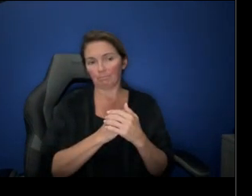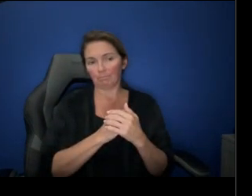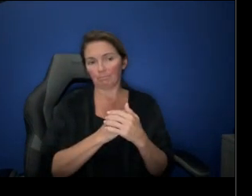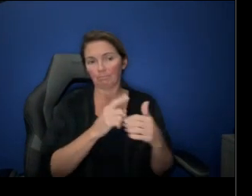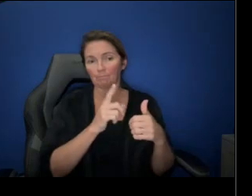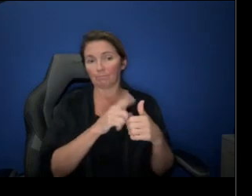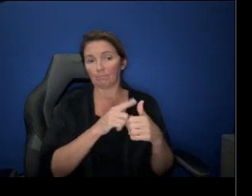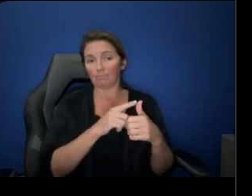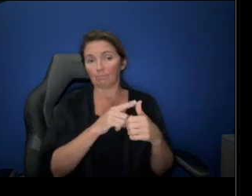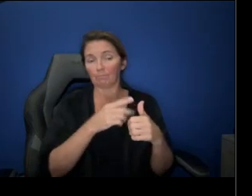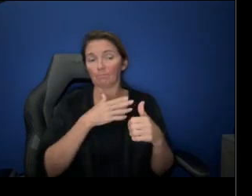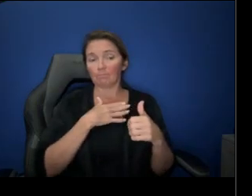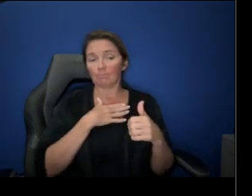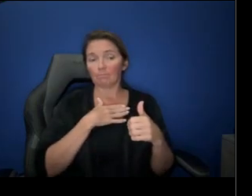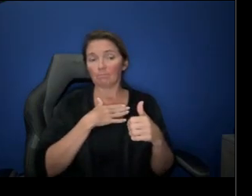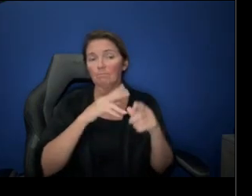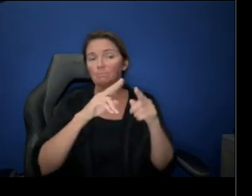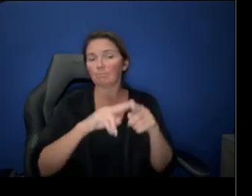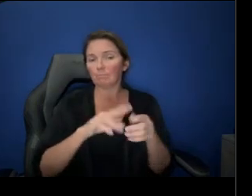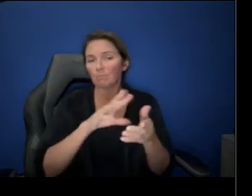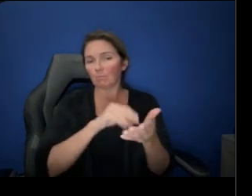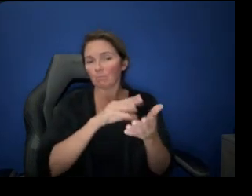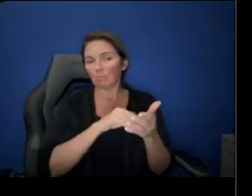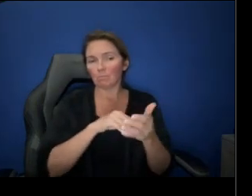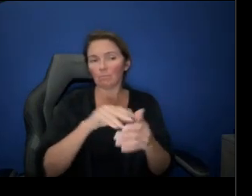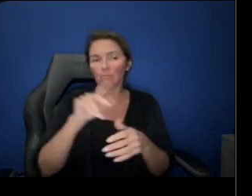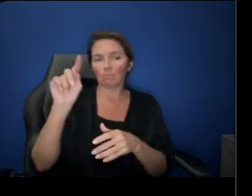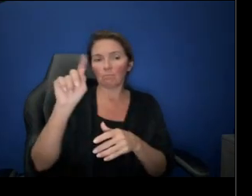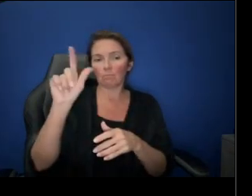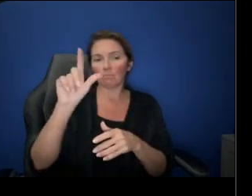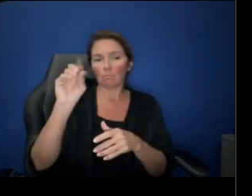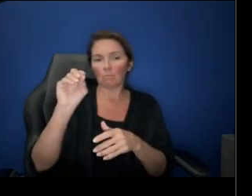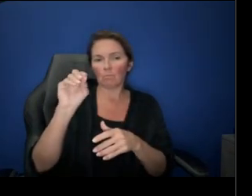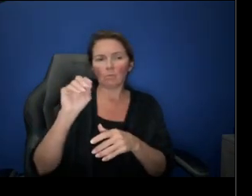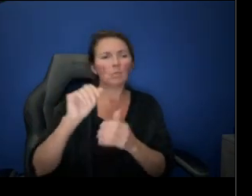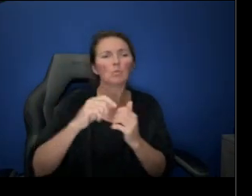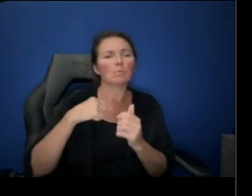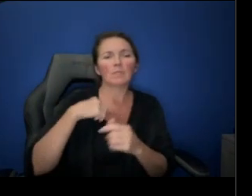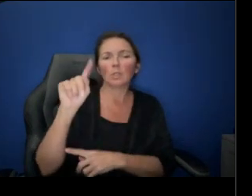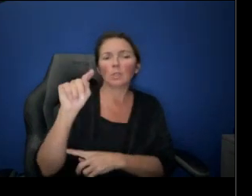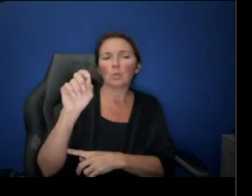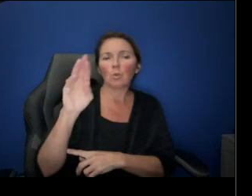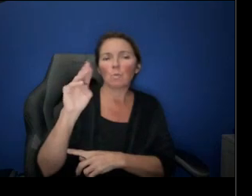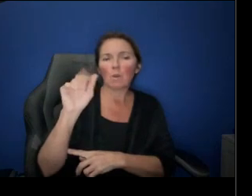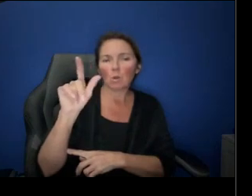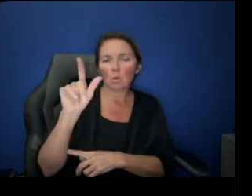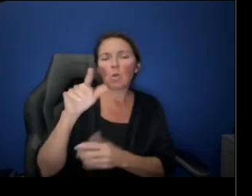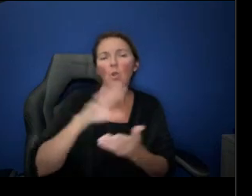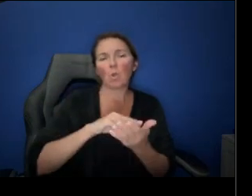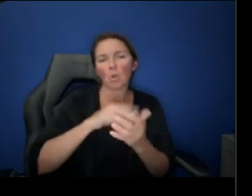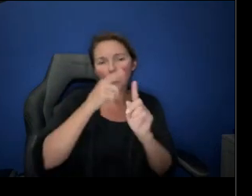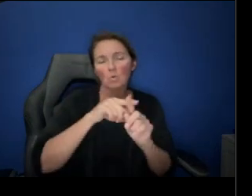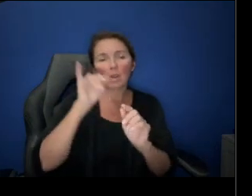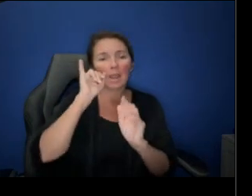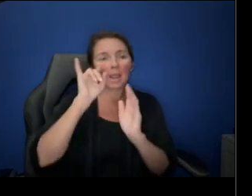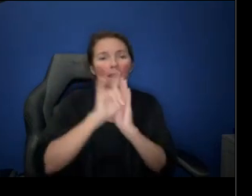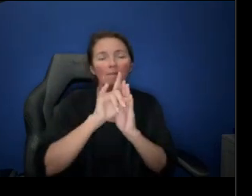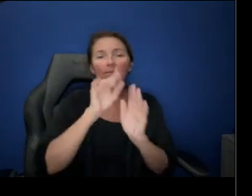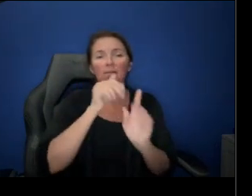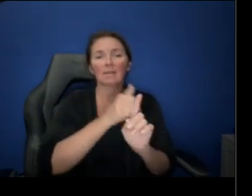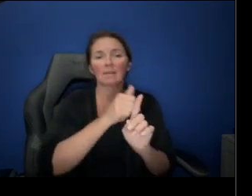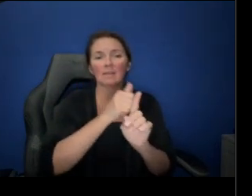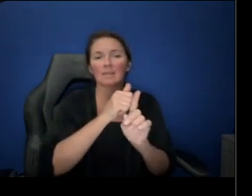Our terminal learning objective, or TLO, is to identify the Fair